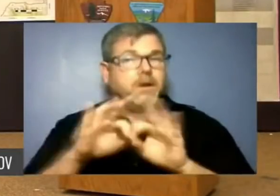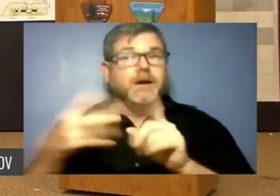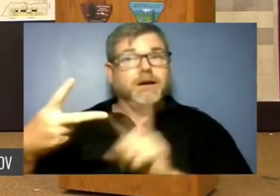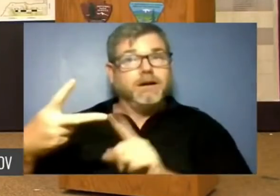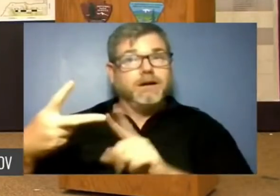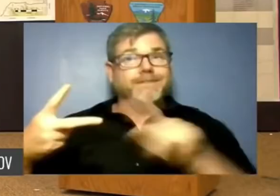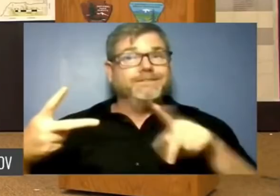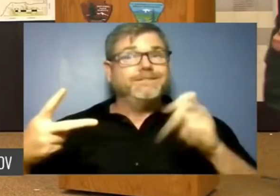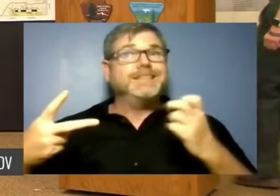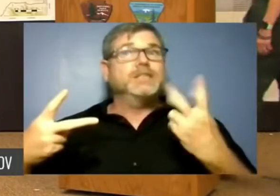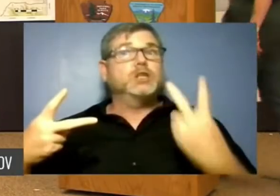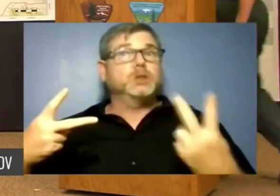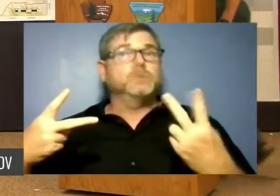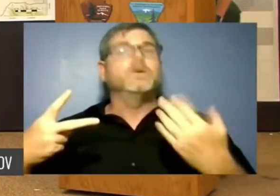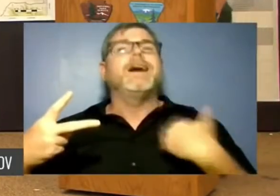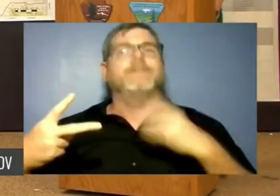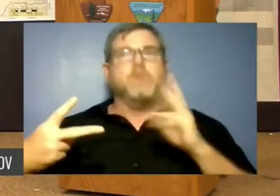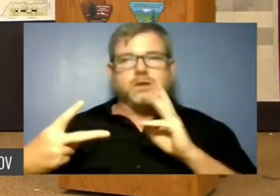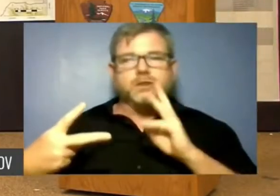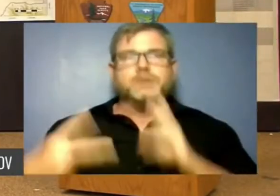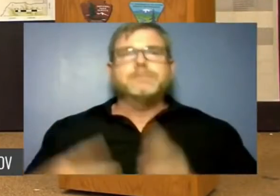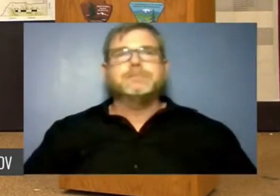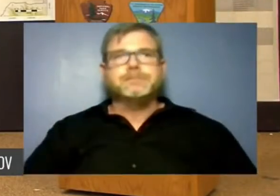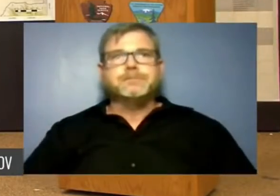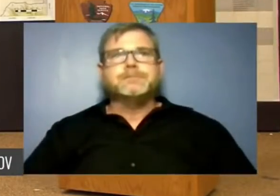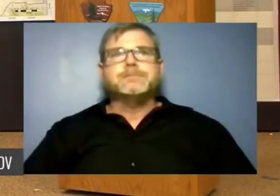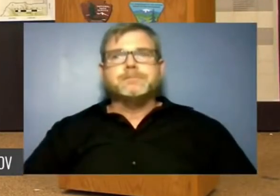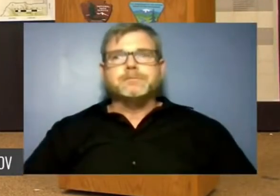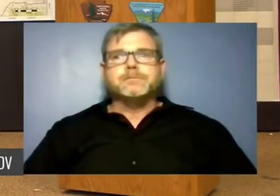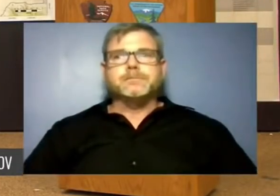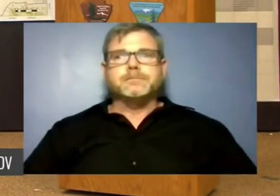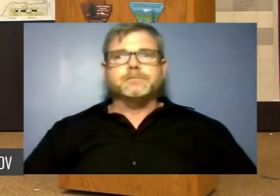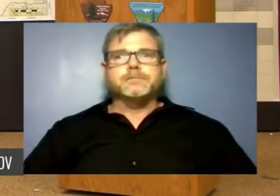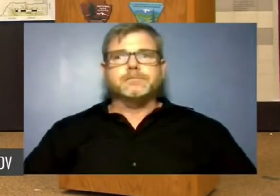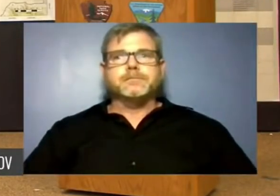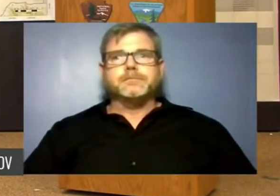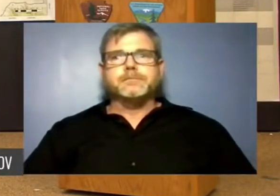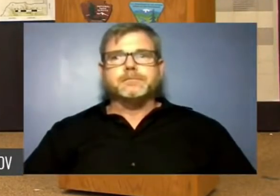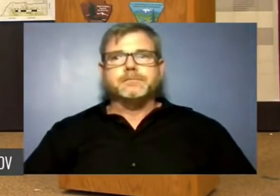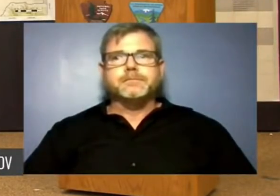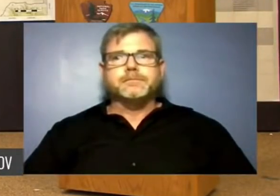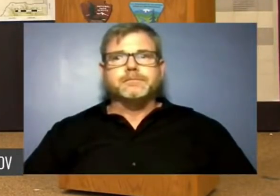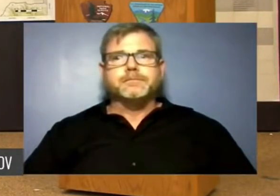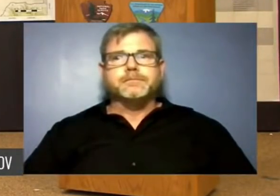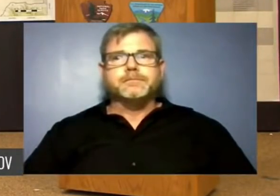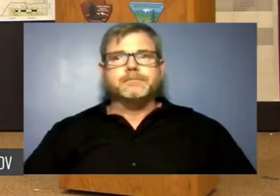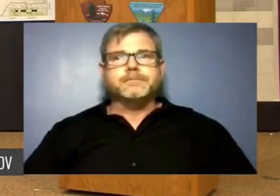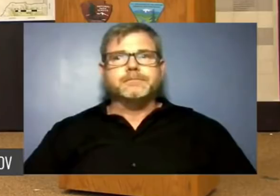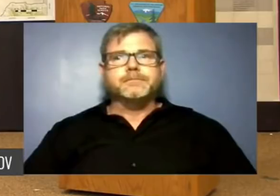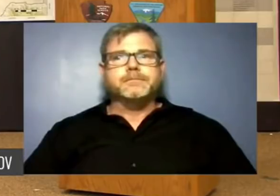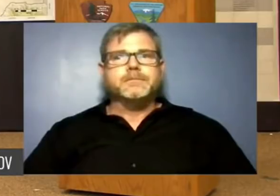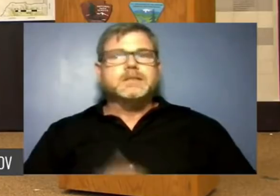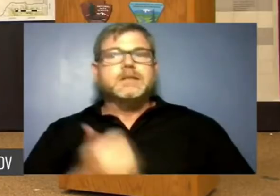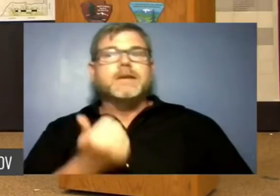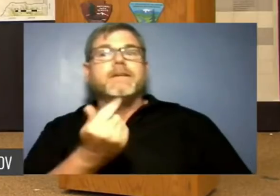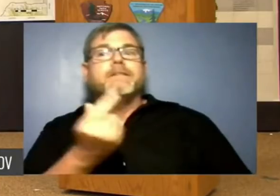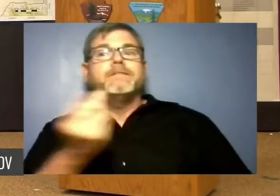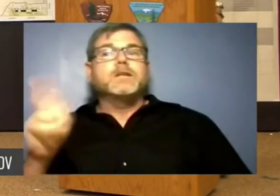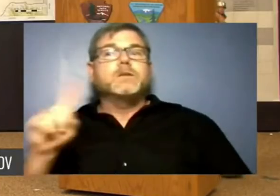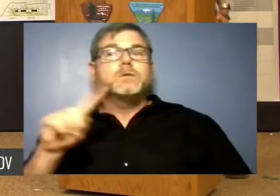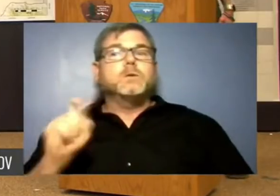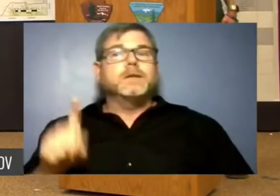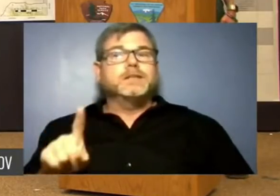Thank you for that, Sheriff. We've had quite a few questions about the oncoming weather changes. We have a meteorologist here, so I'll let him talk